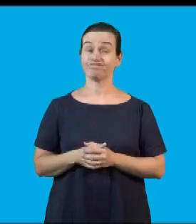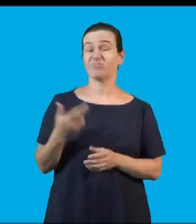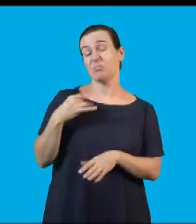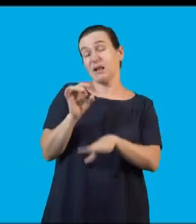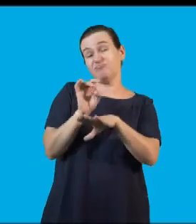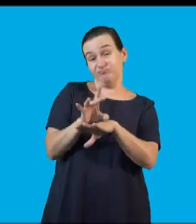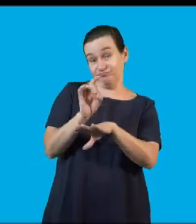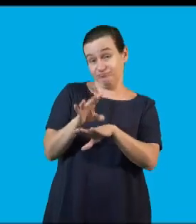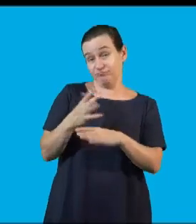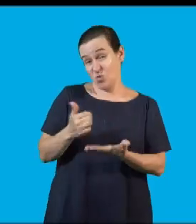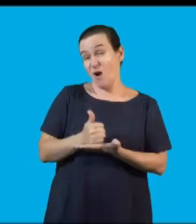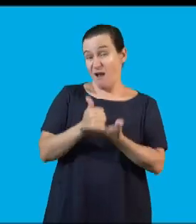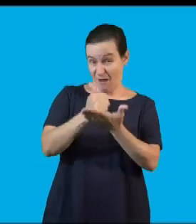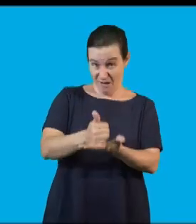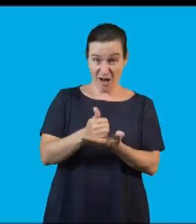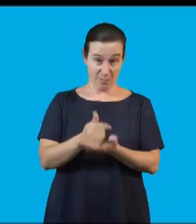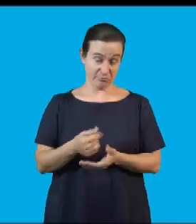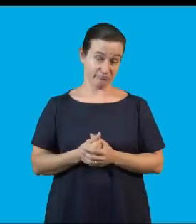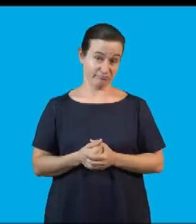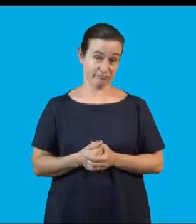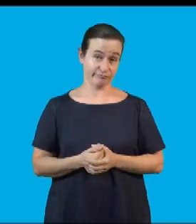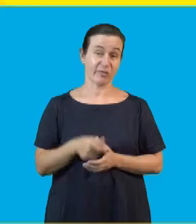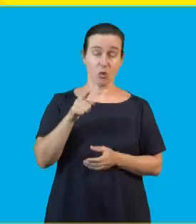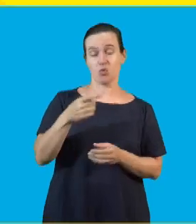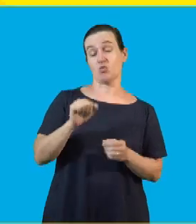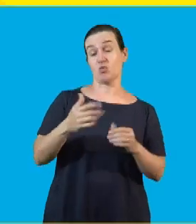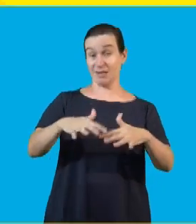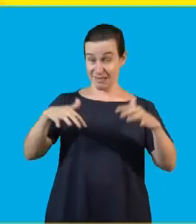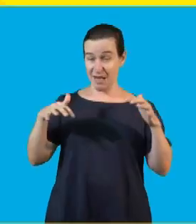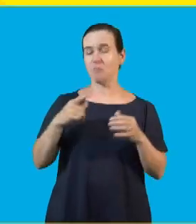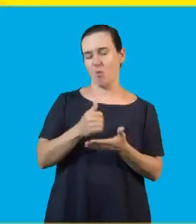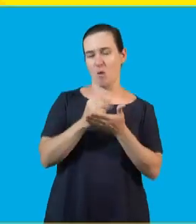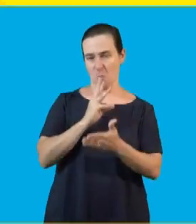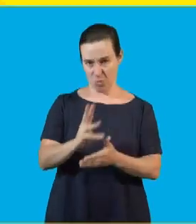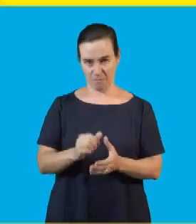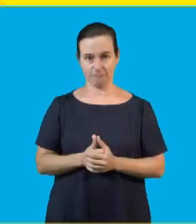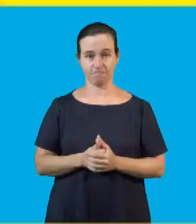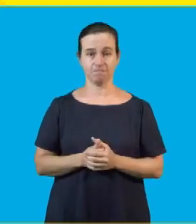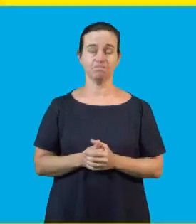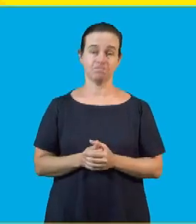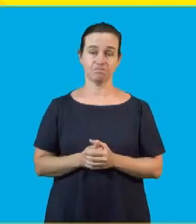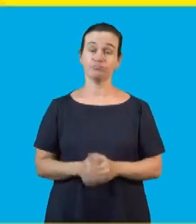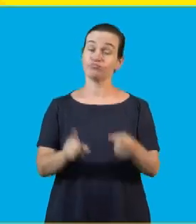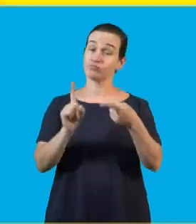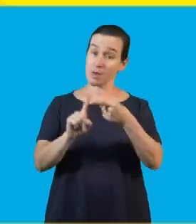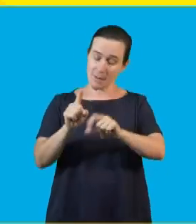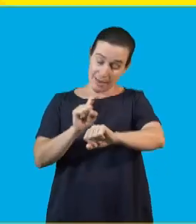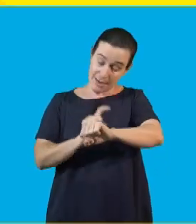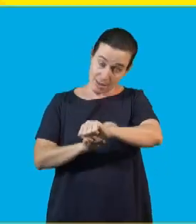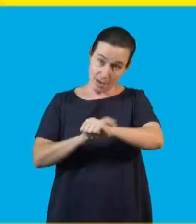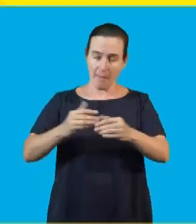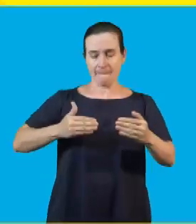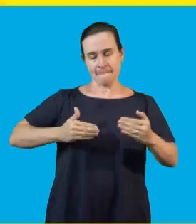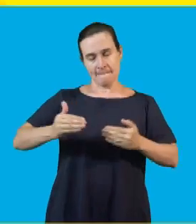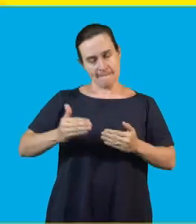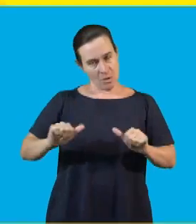Here are some general tips for you learners. This will help you in your overall performance of writing. First of all,